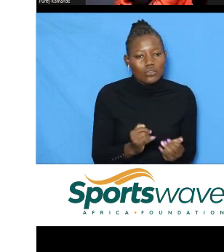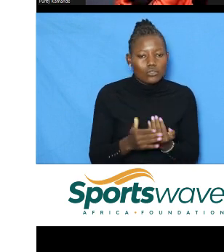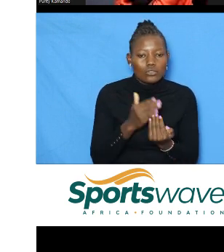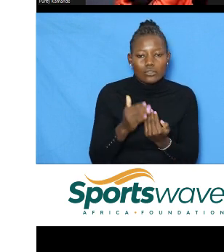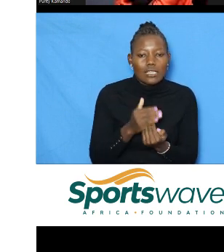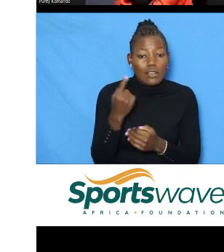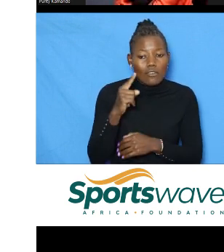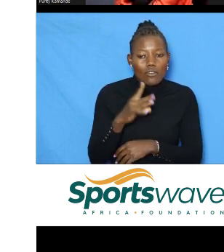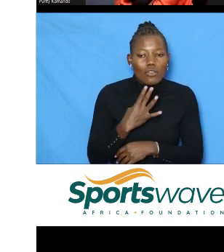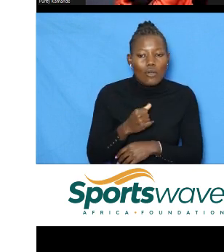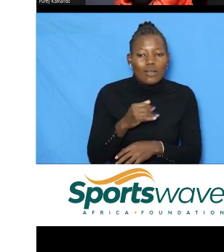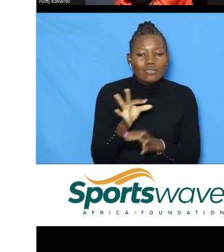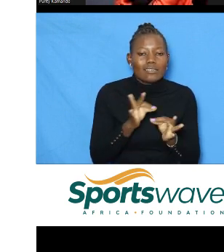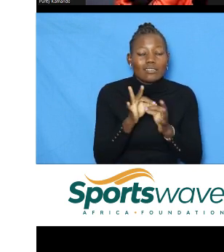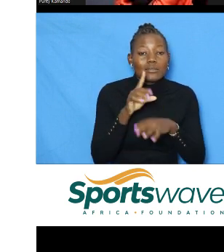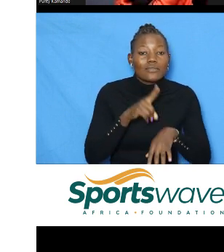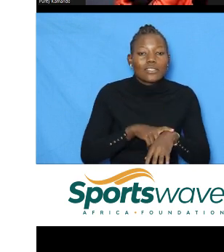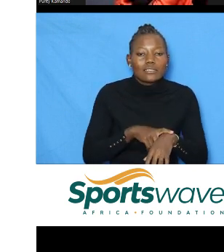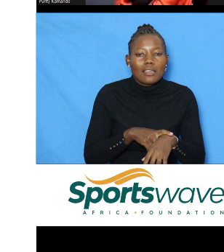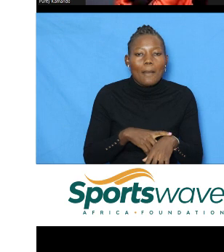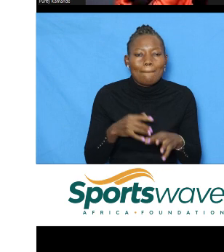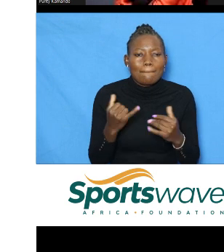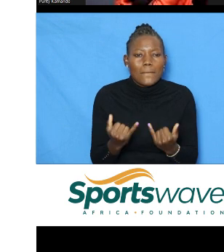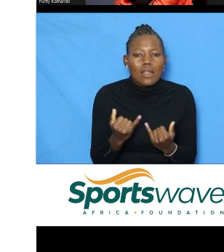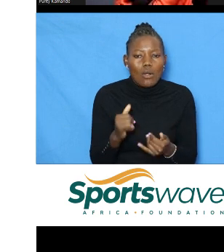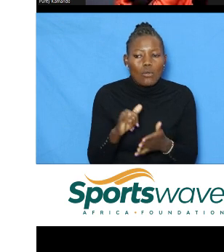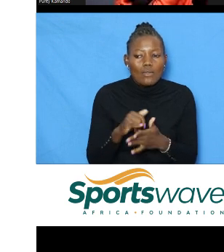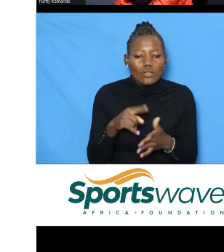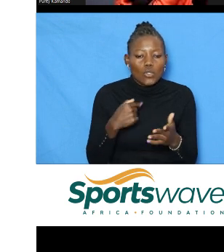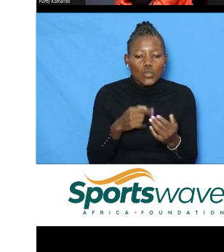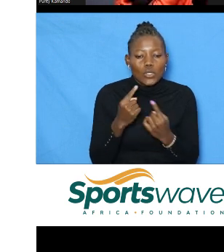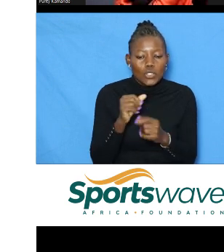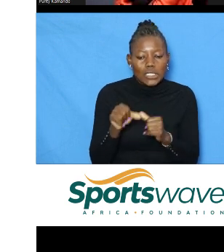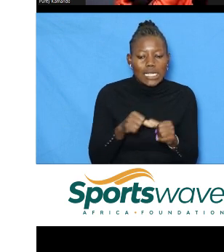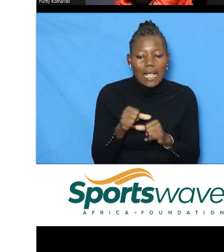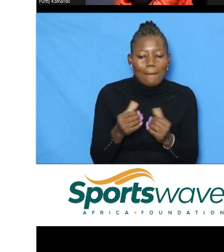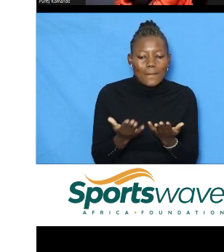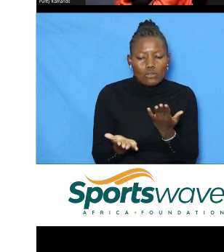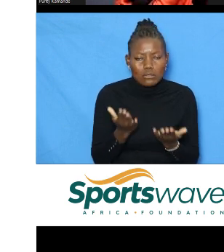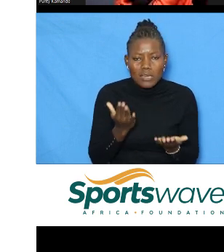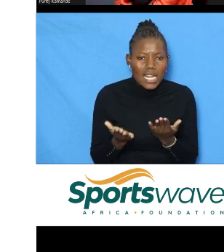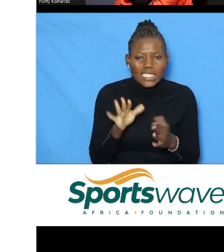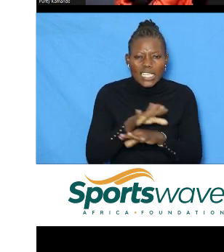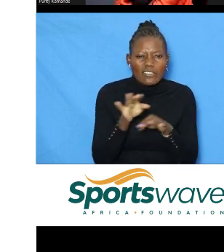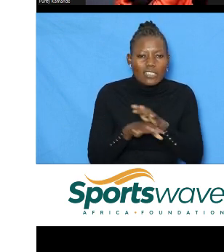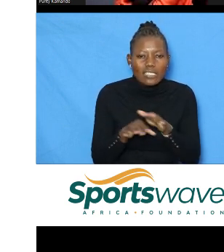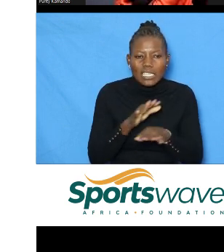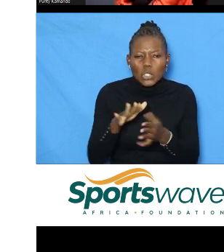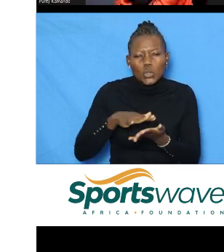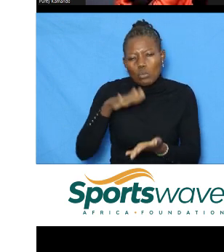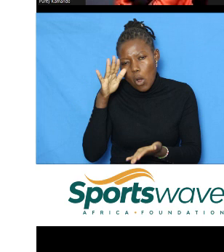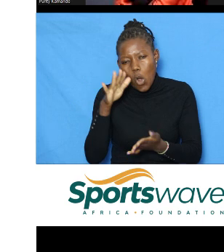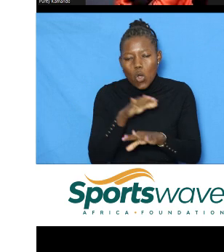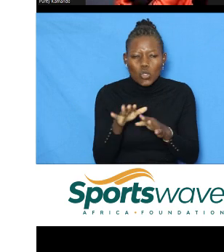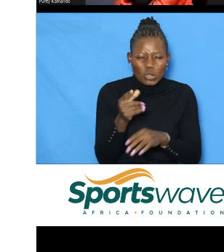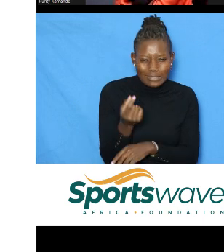your needs at that particular time. So that's what we are talking about, moderation. Everything in moderation, not excessive,